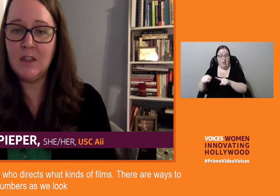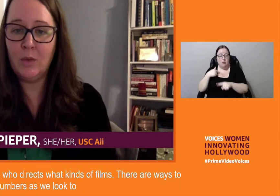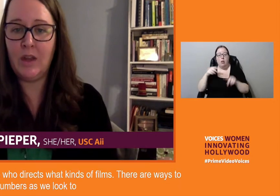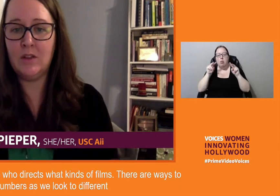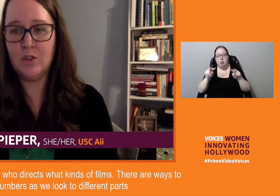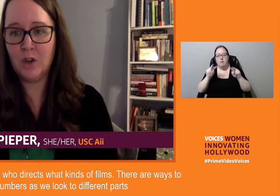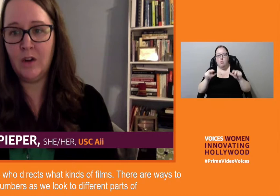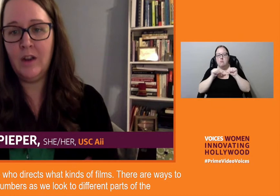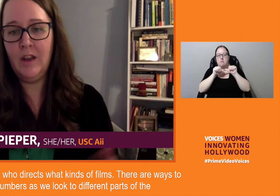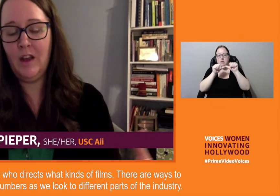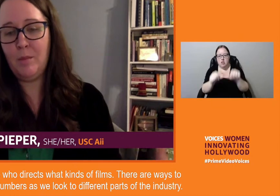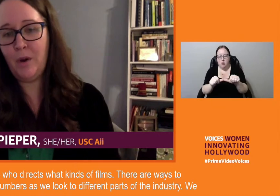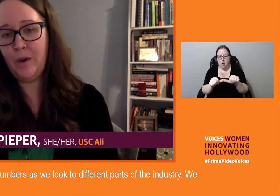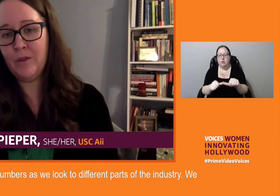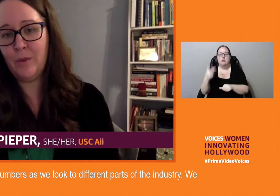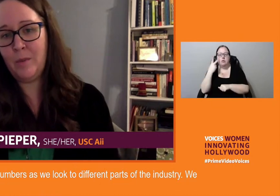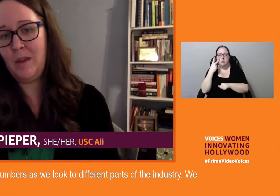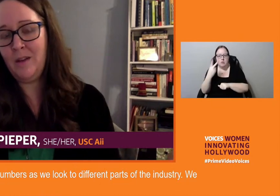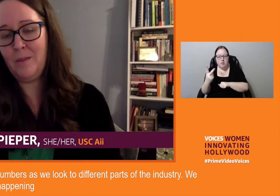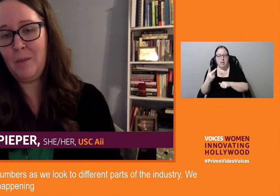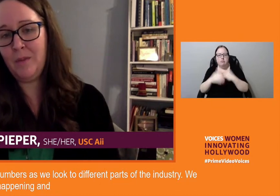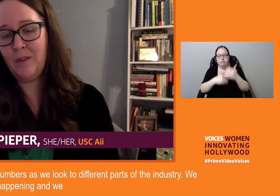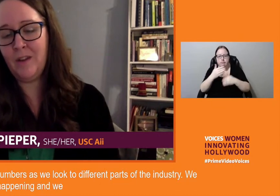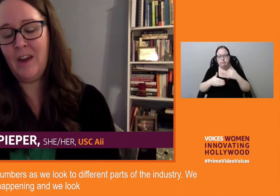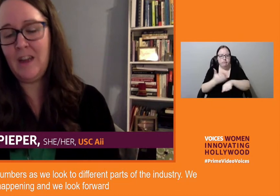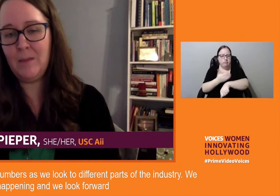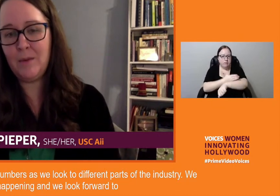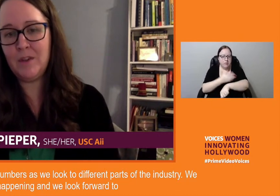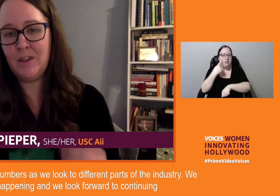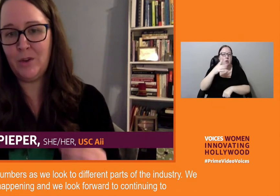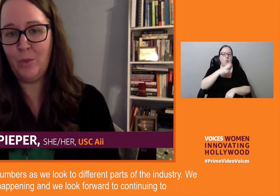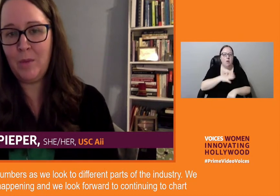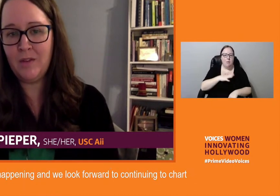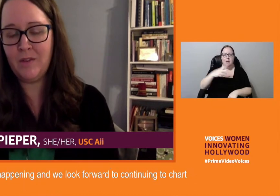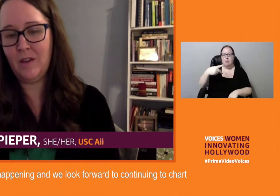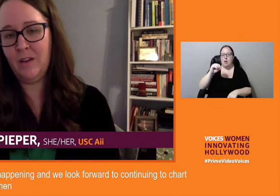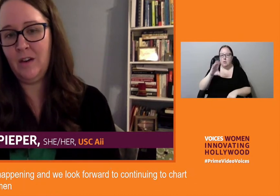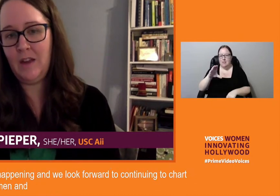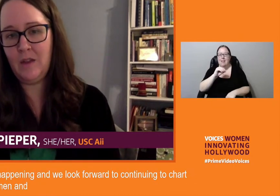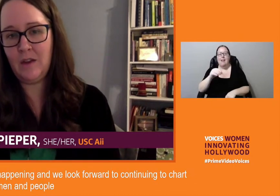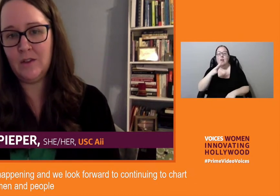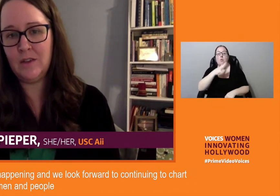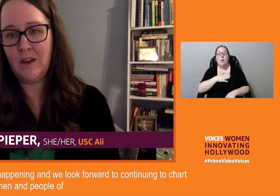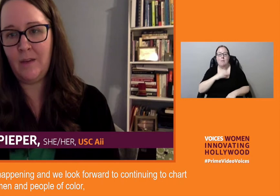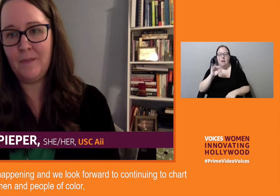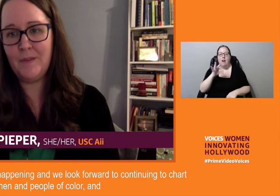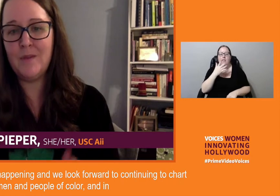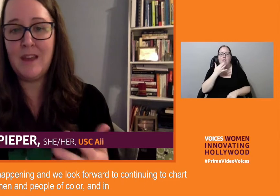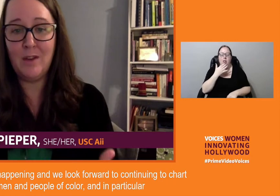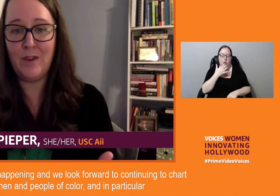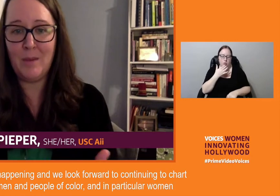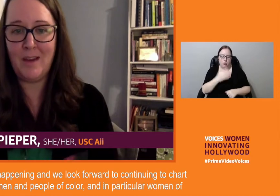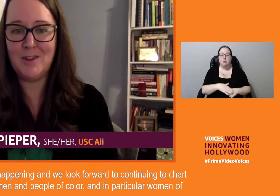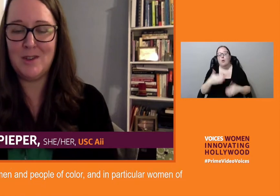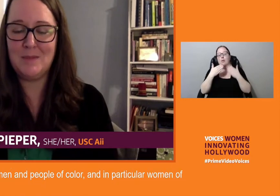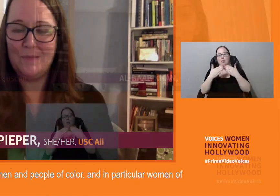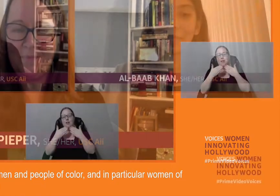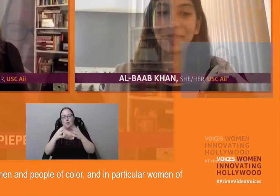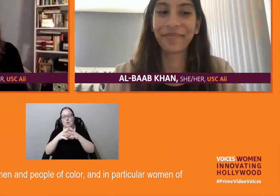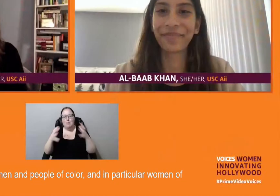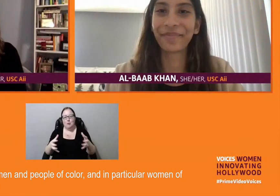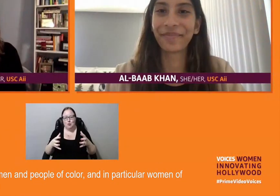to continuing to chart a progress for women, people of color, and in particular, women of color in the years to come. So thank you very